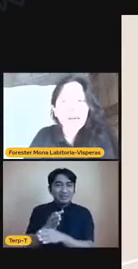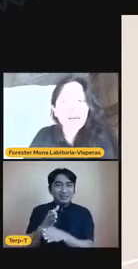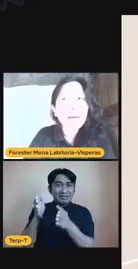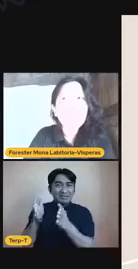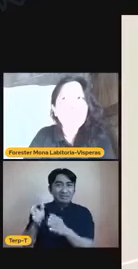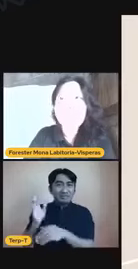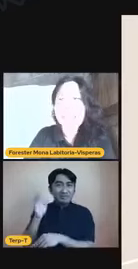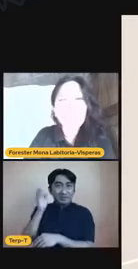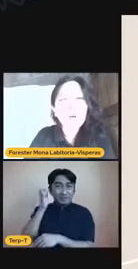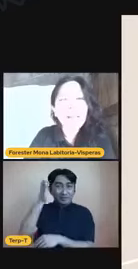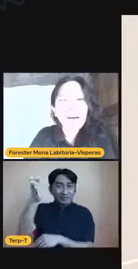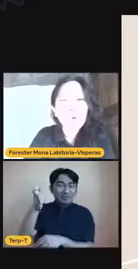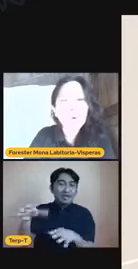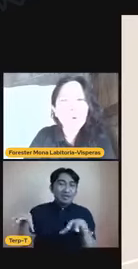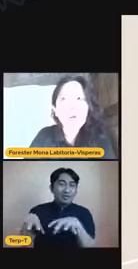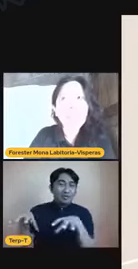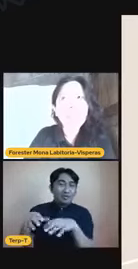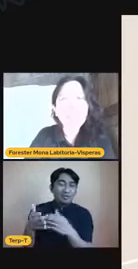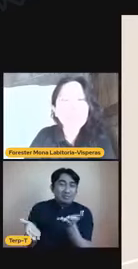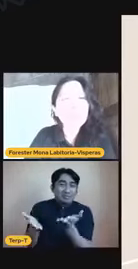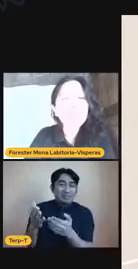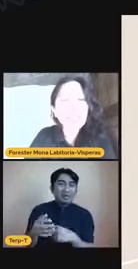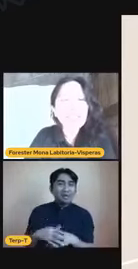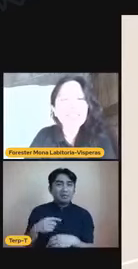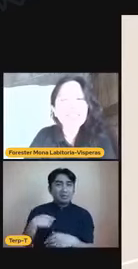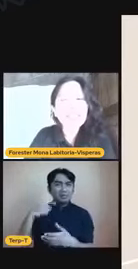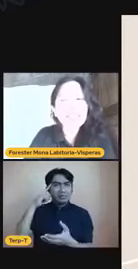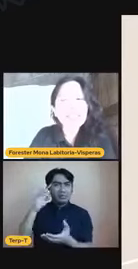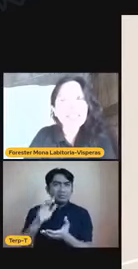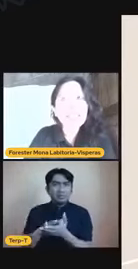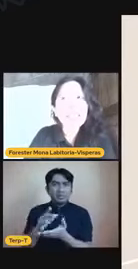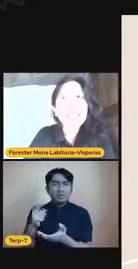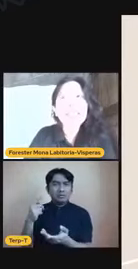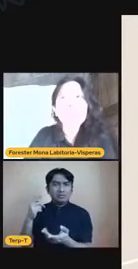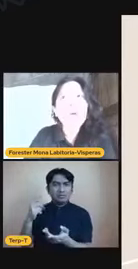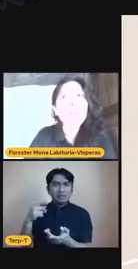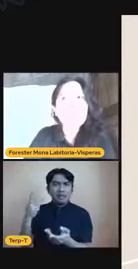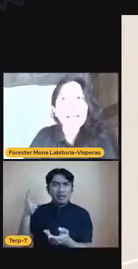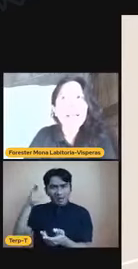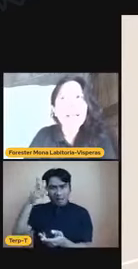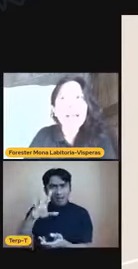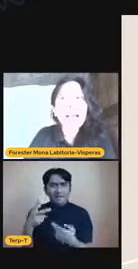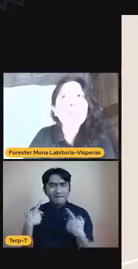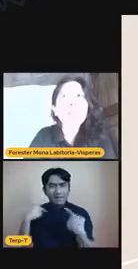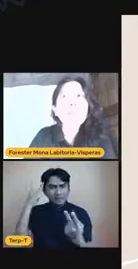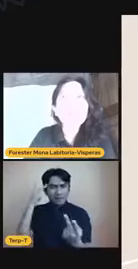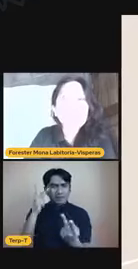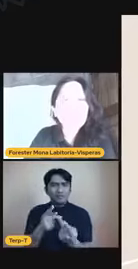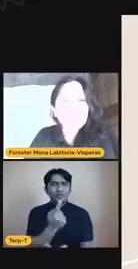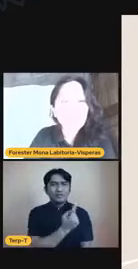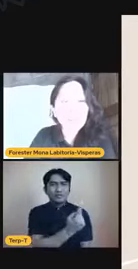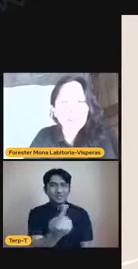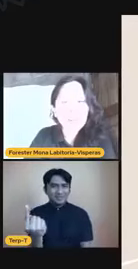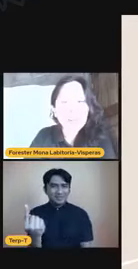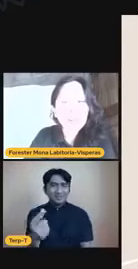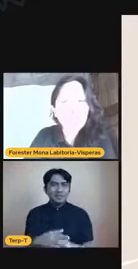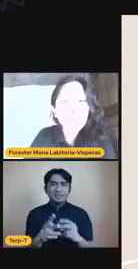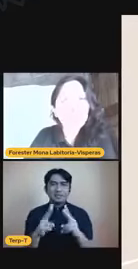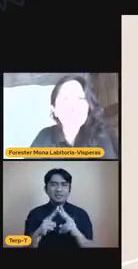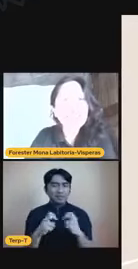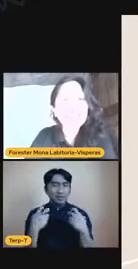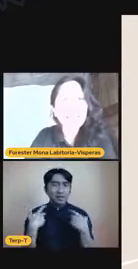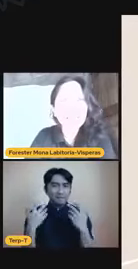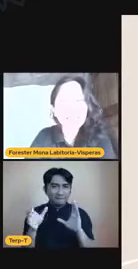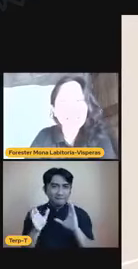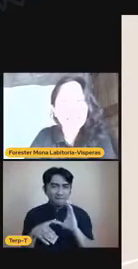alam. Naniniwala ako na may purpose si God sa bawat isa. At miskin na may disability yung anak